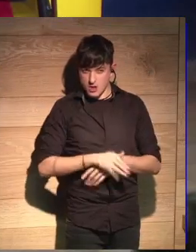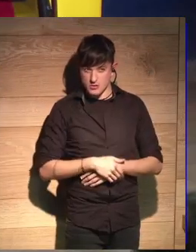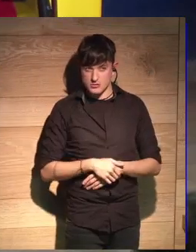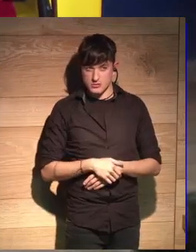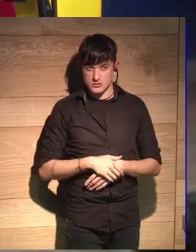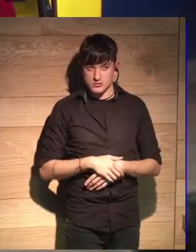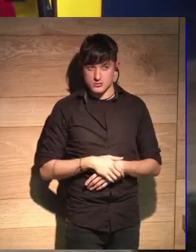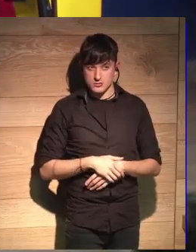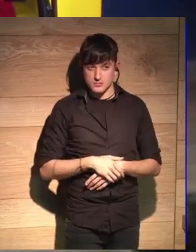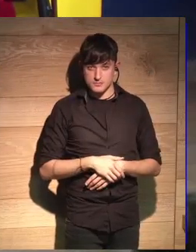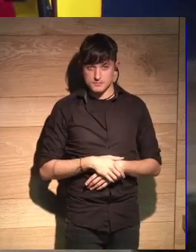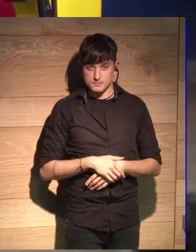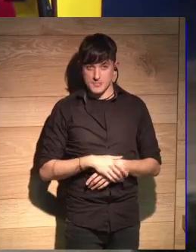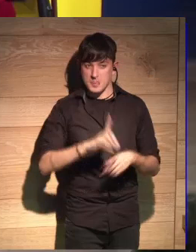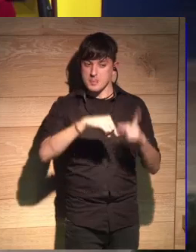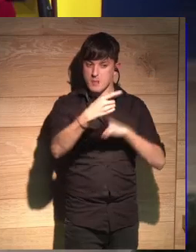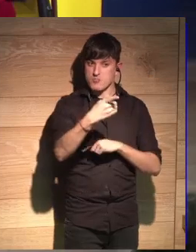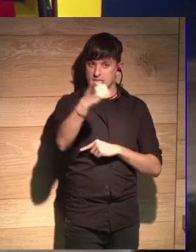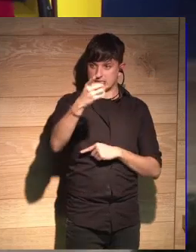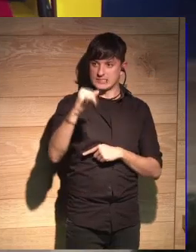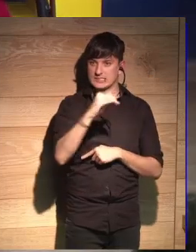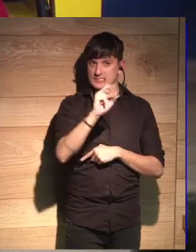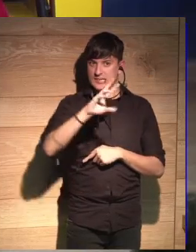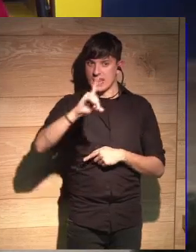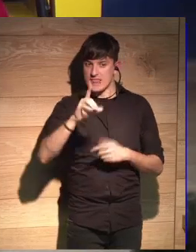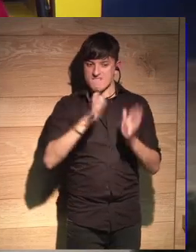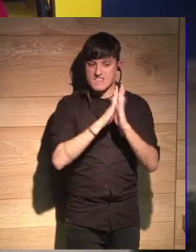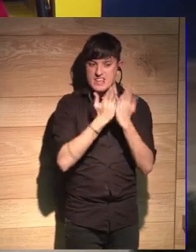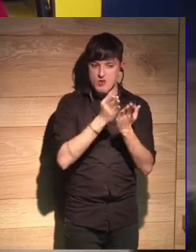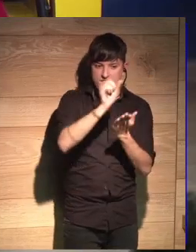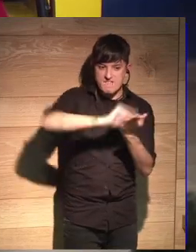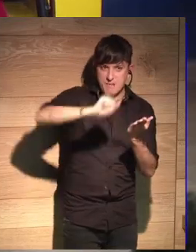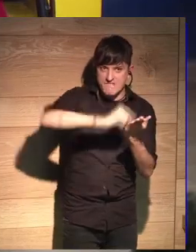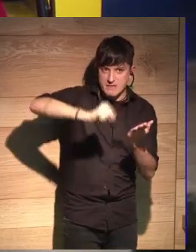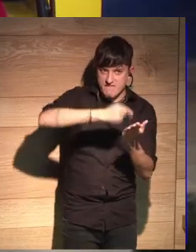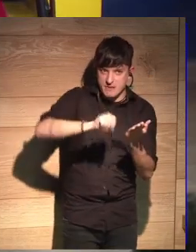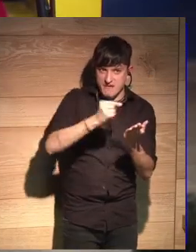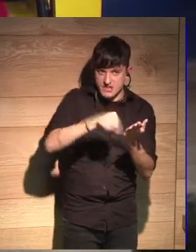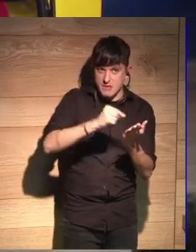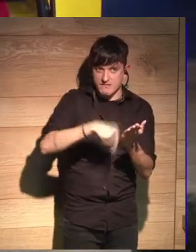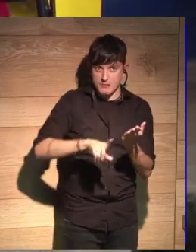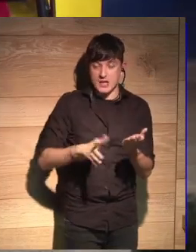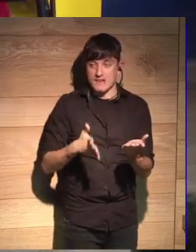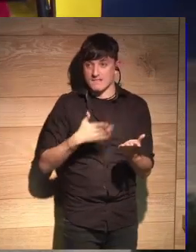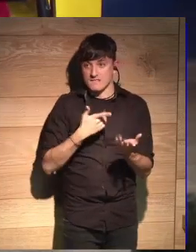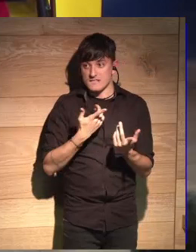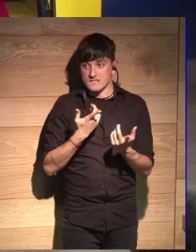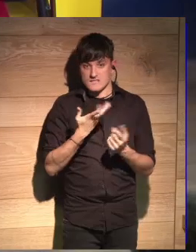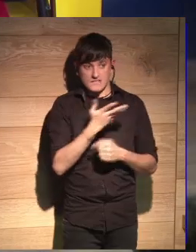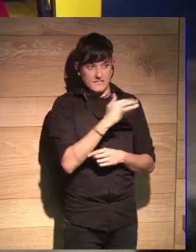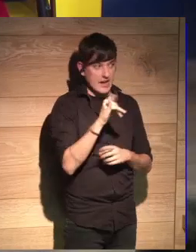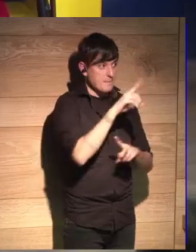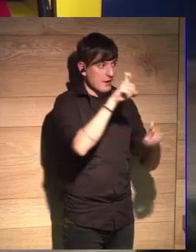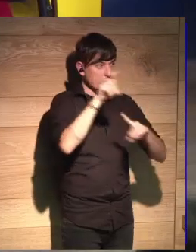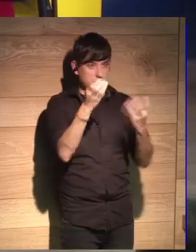Después vamos a tener... After that, we will have Jared signing books, and I don't want to exhaust him.